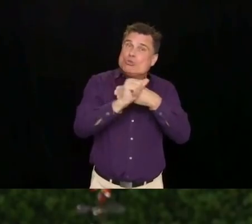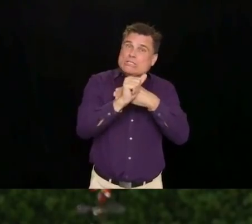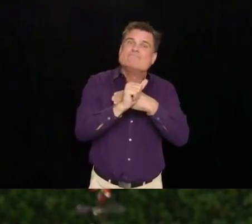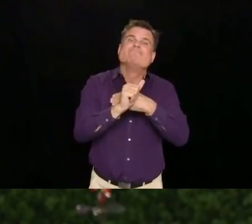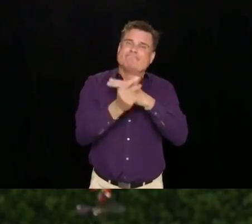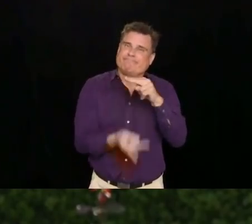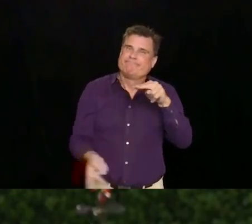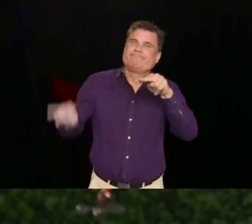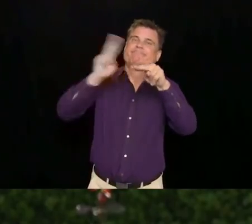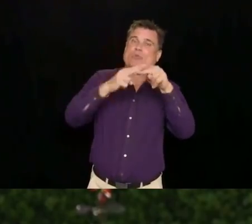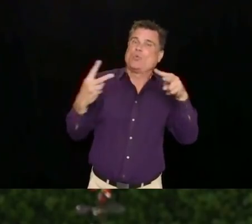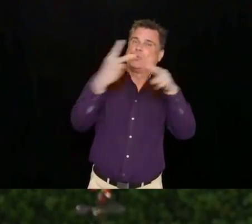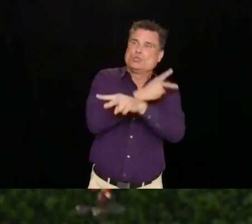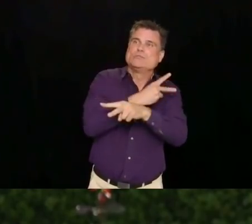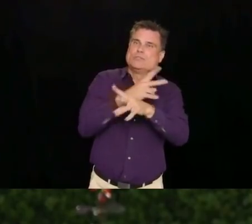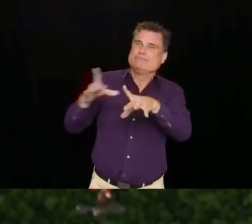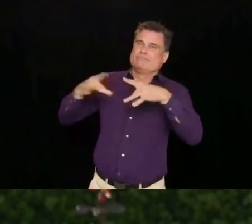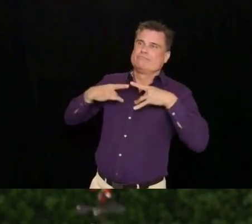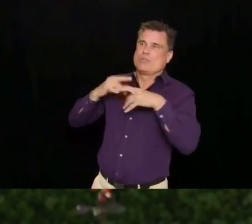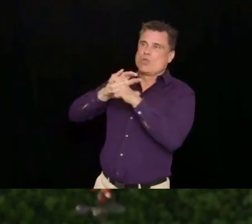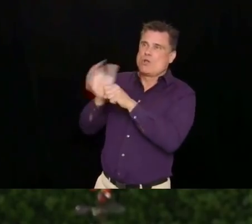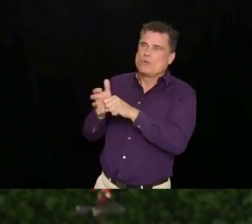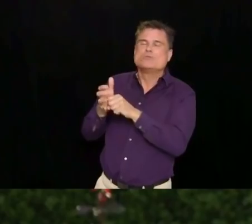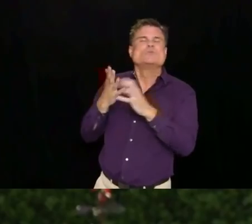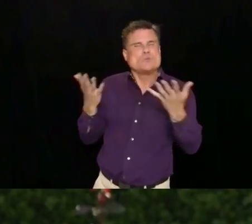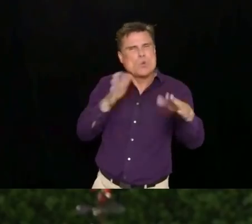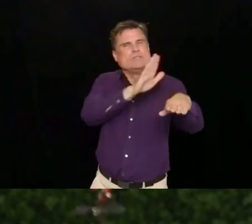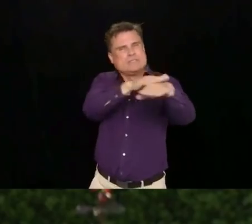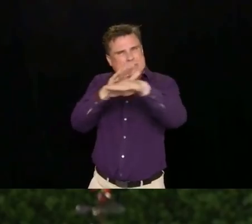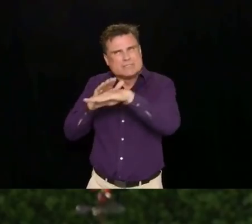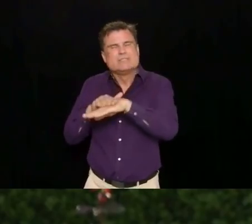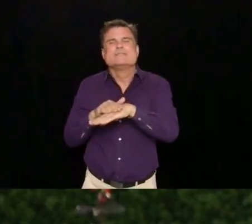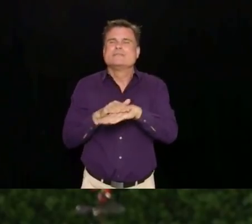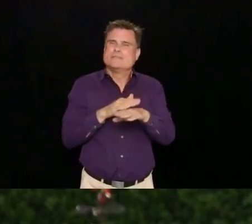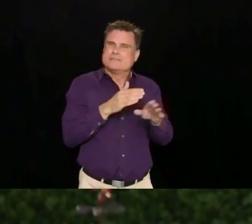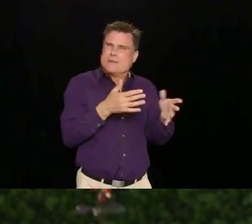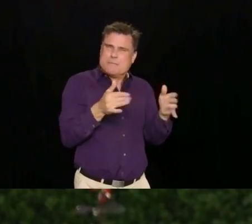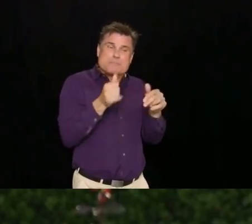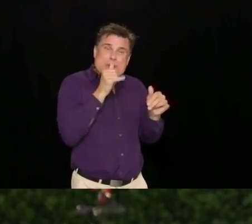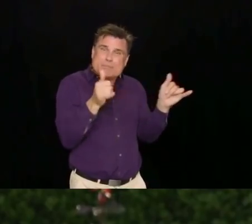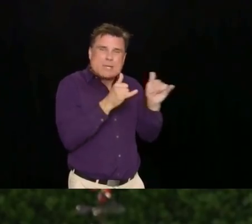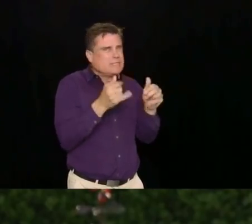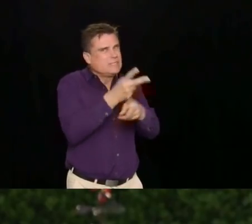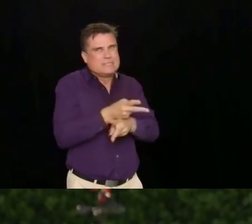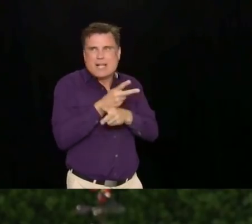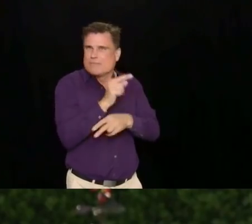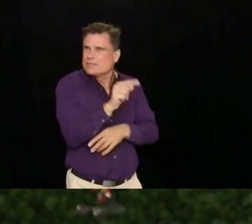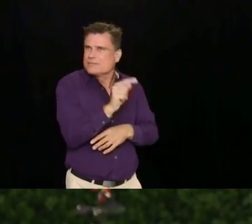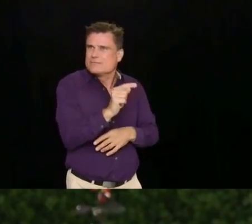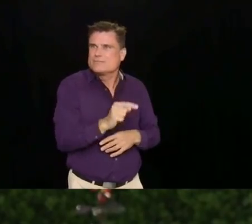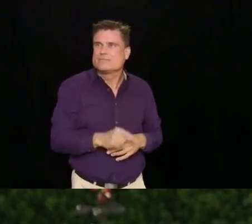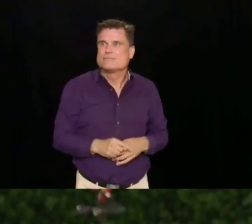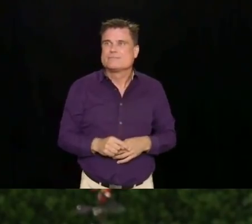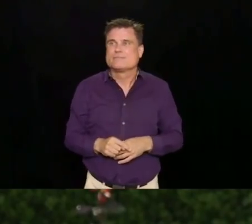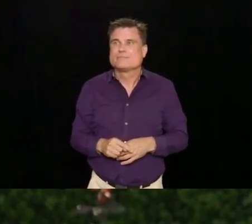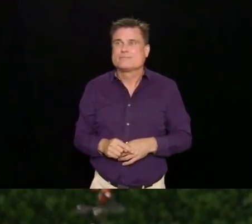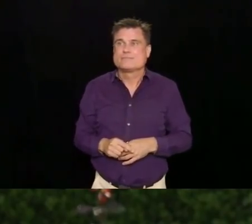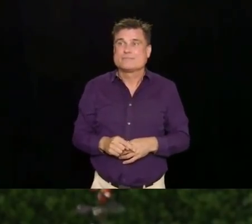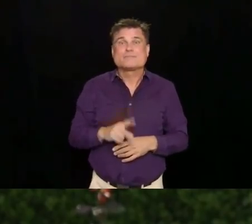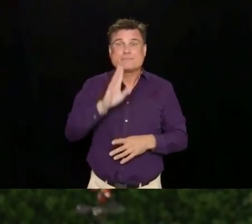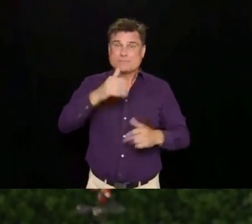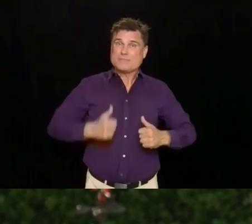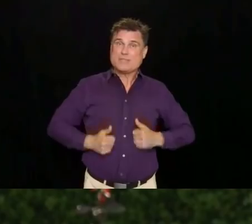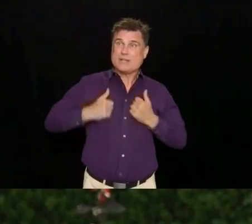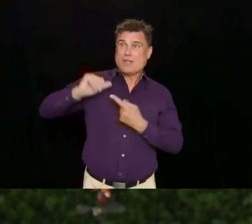to remember how cautious they need to be. And that, you know, just in my case, I live in an apartment